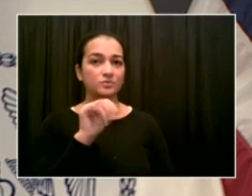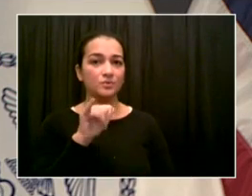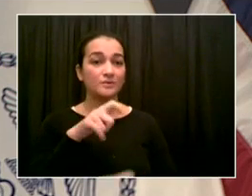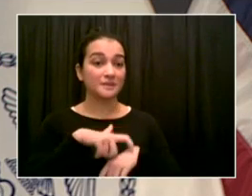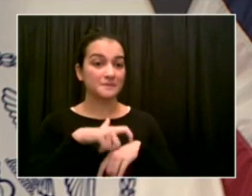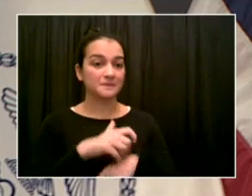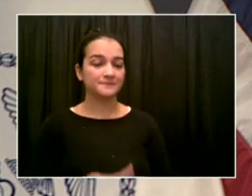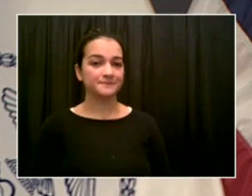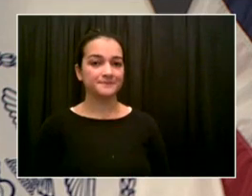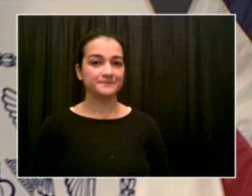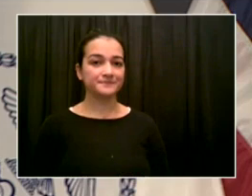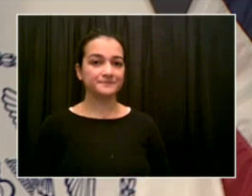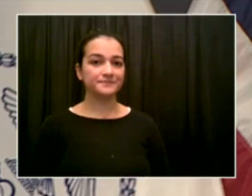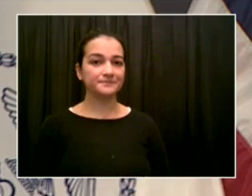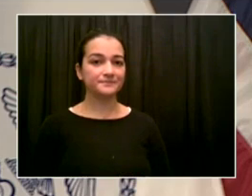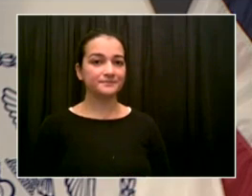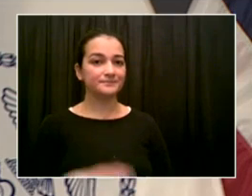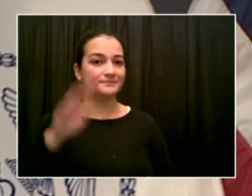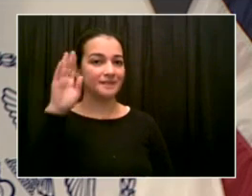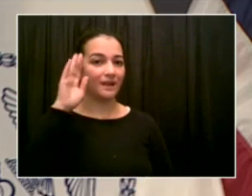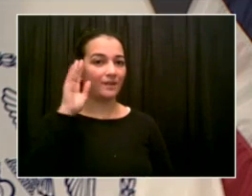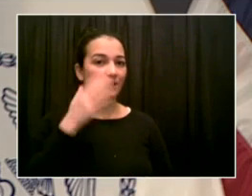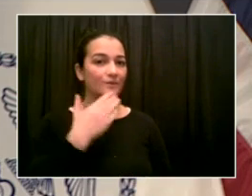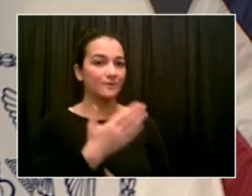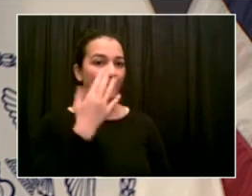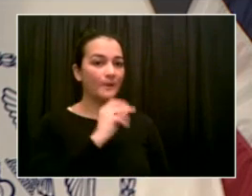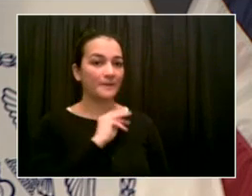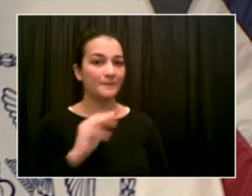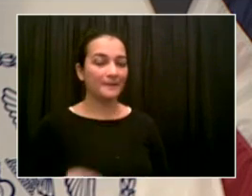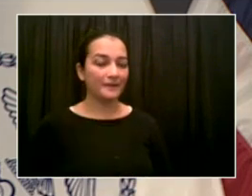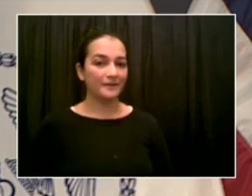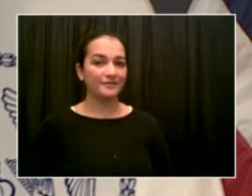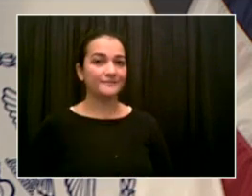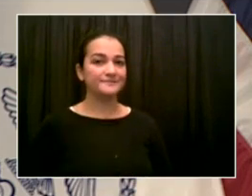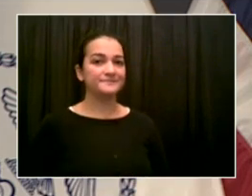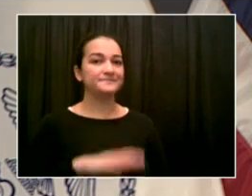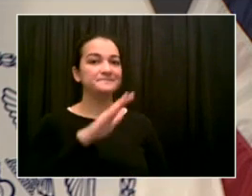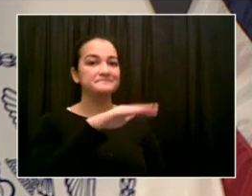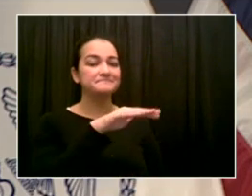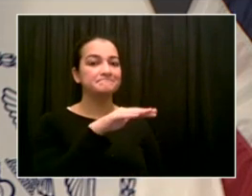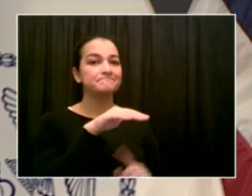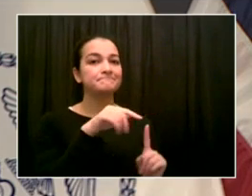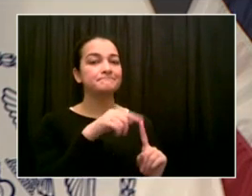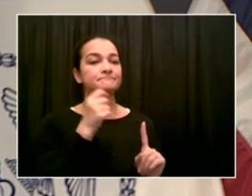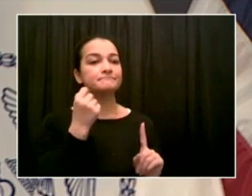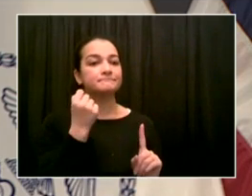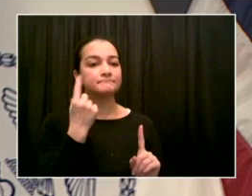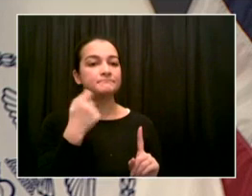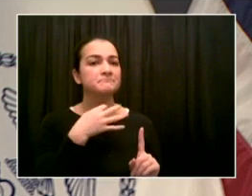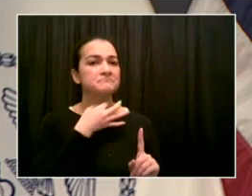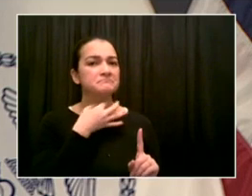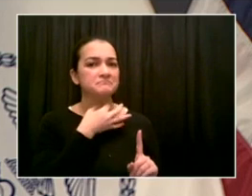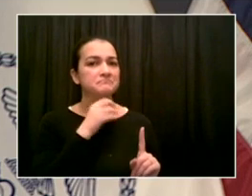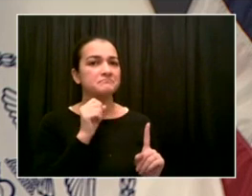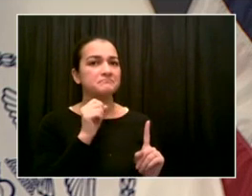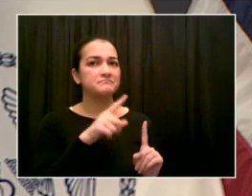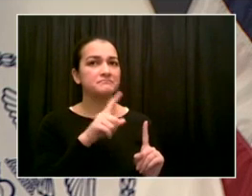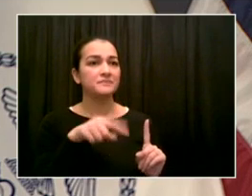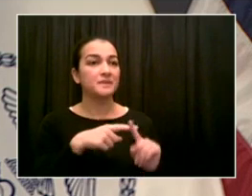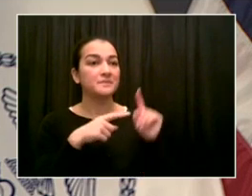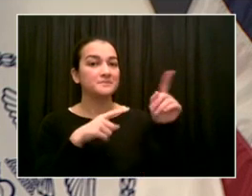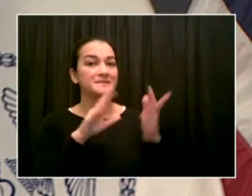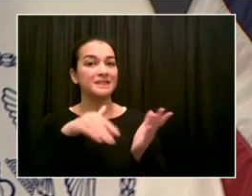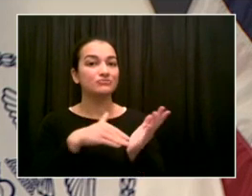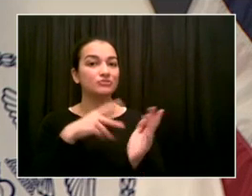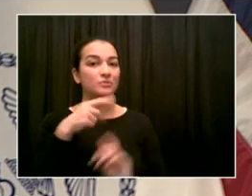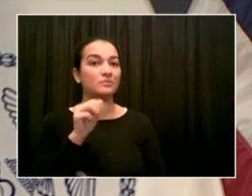Hi, good morning, Mayor. So I'm curious, why are you trying to ban horse carriages in Central Park again? And why does it make sense to